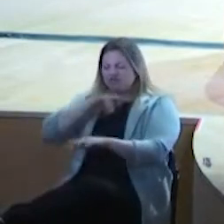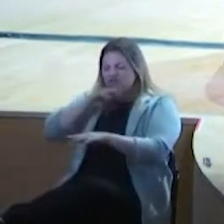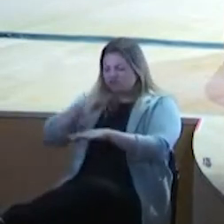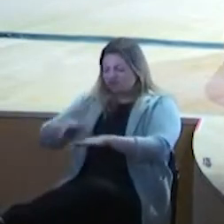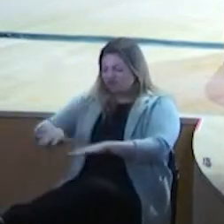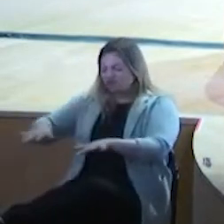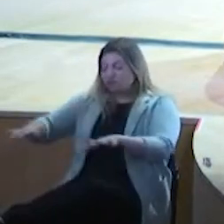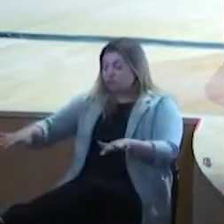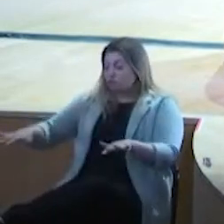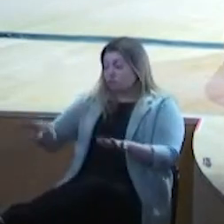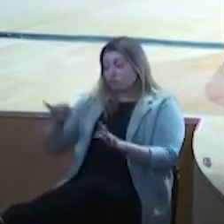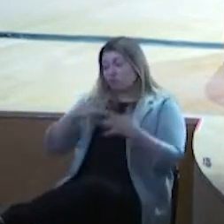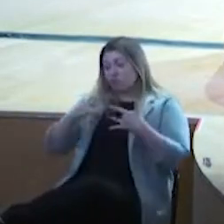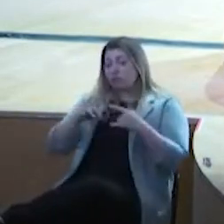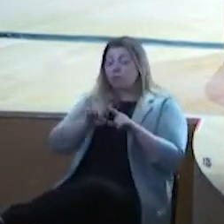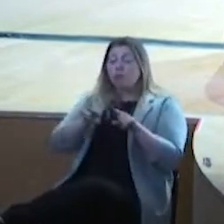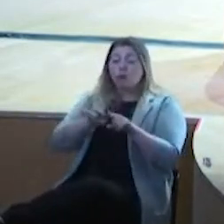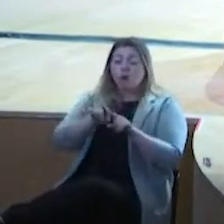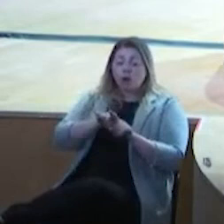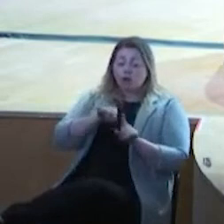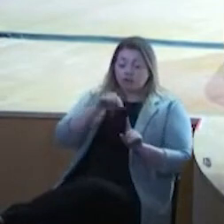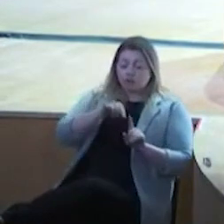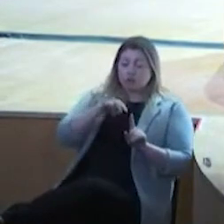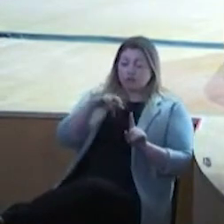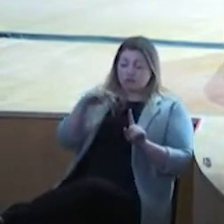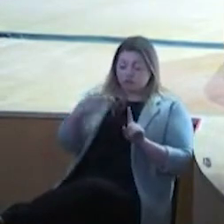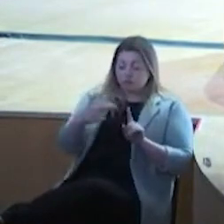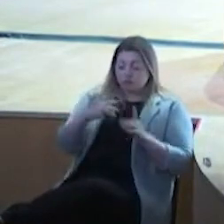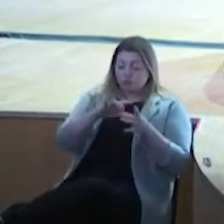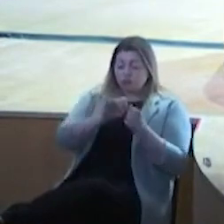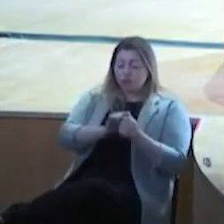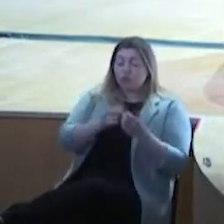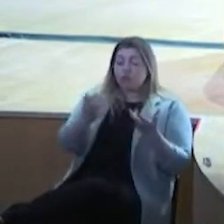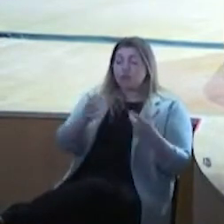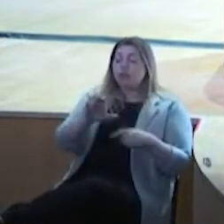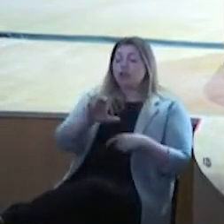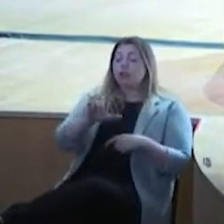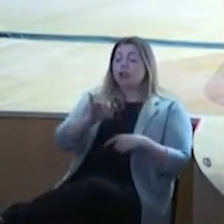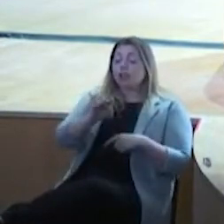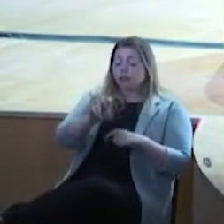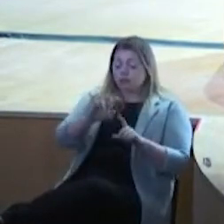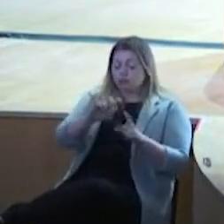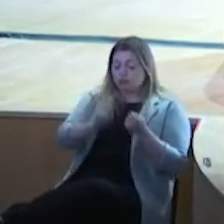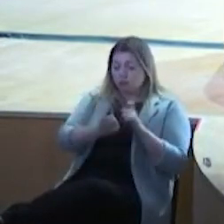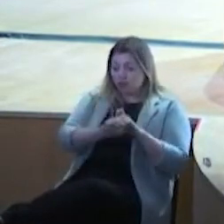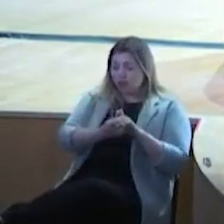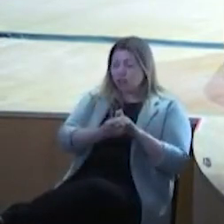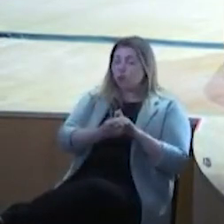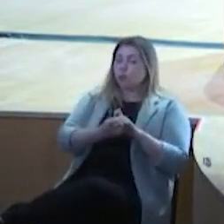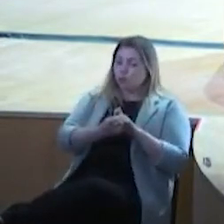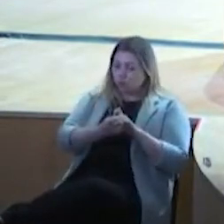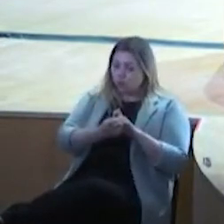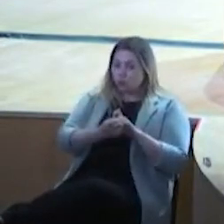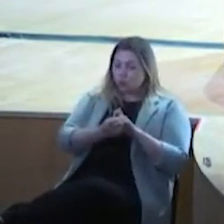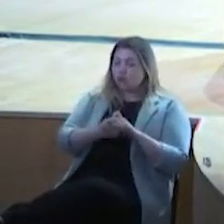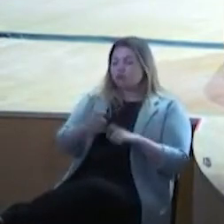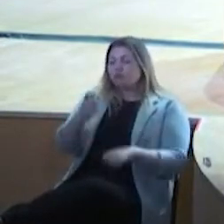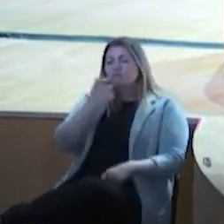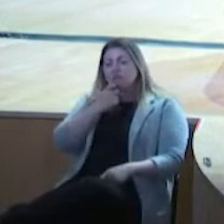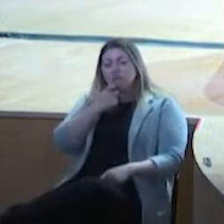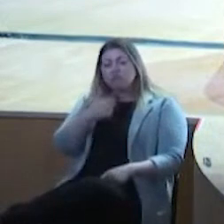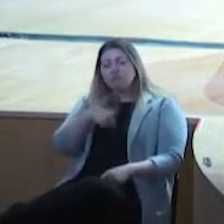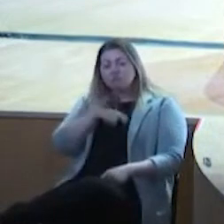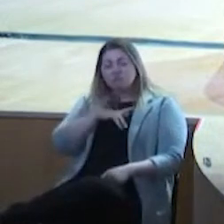looking at it more from a climate change perspective, We've recently suffered